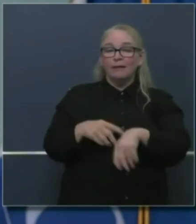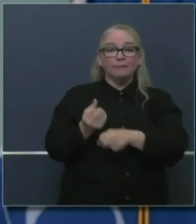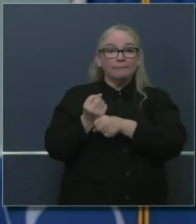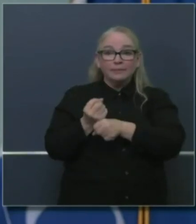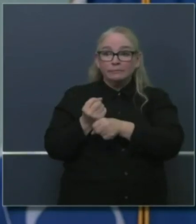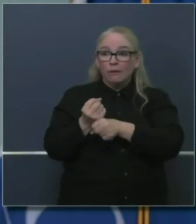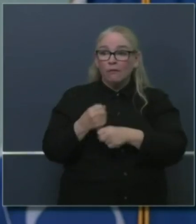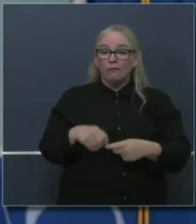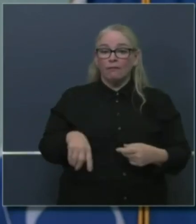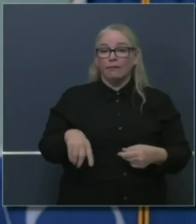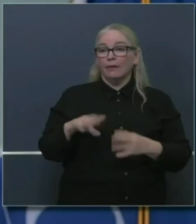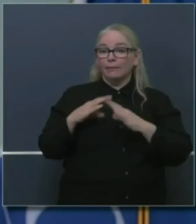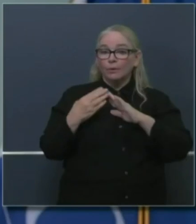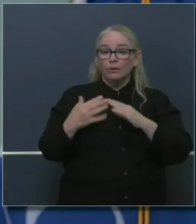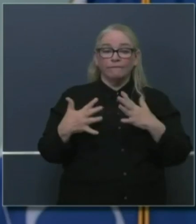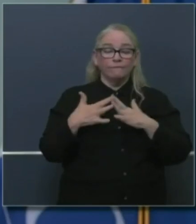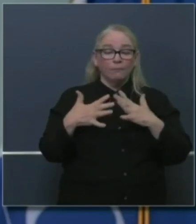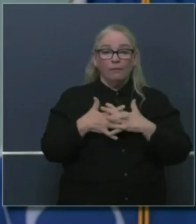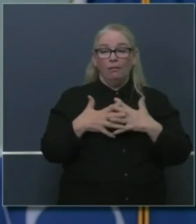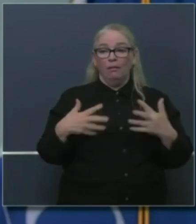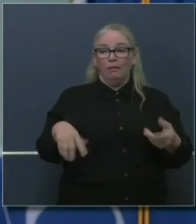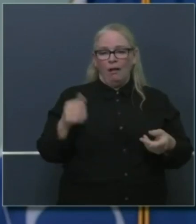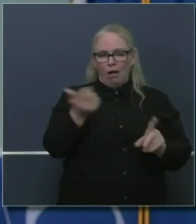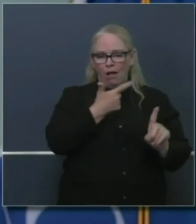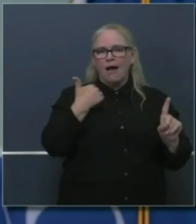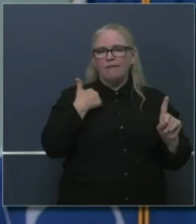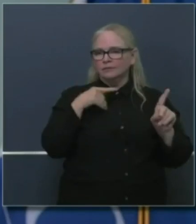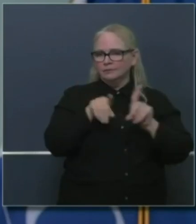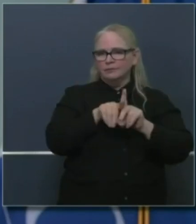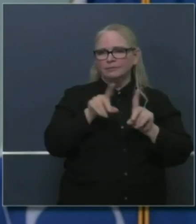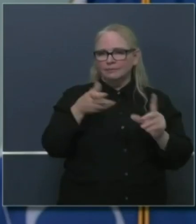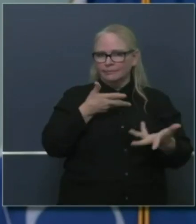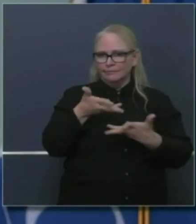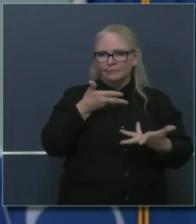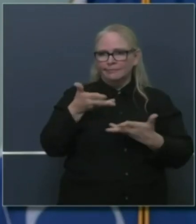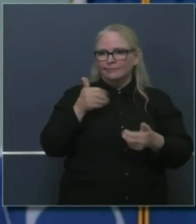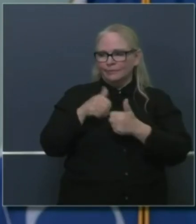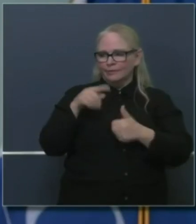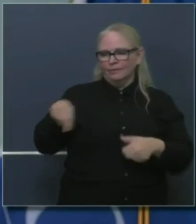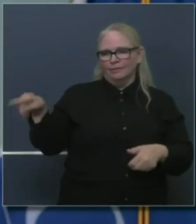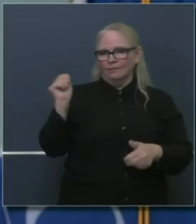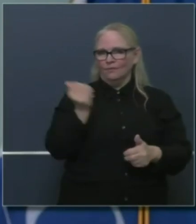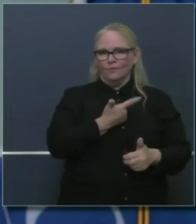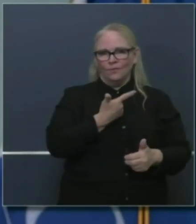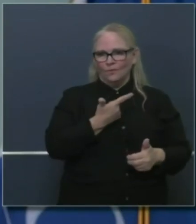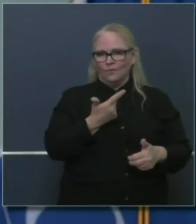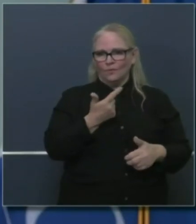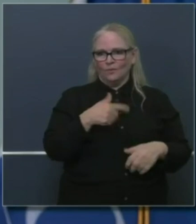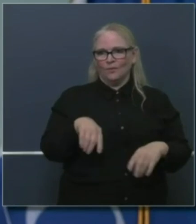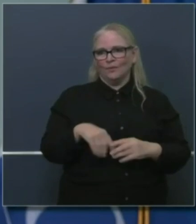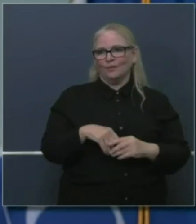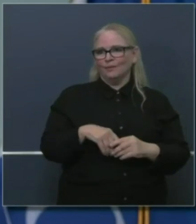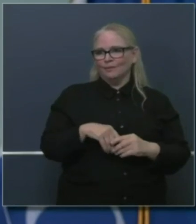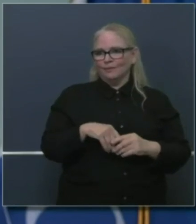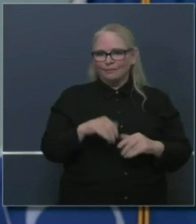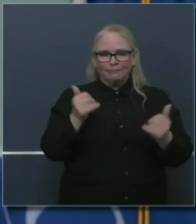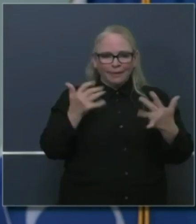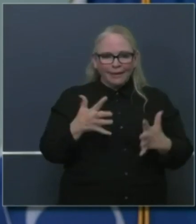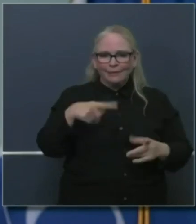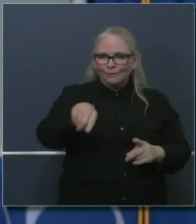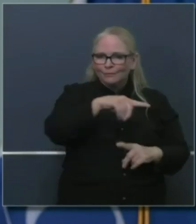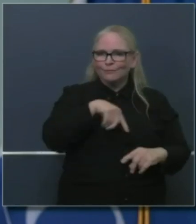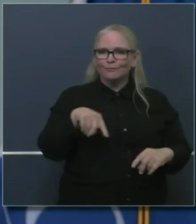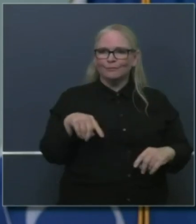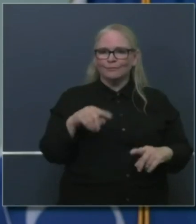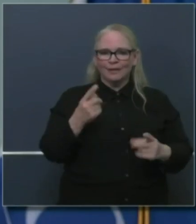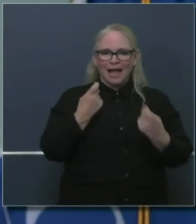of the NFL. I've had the privilege of talking to many of them, including the players' unions and associations, and I can assure you this, it's